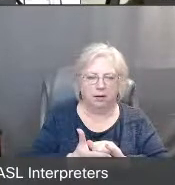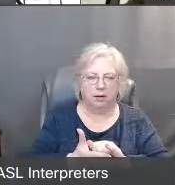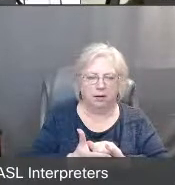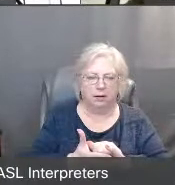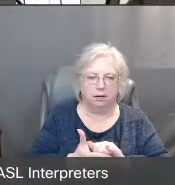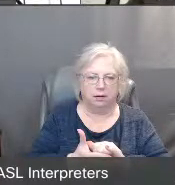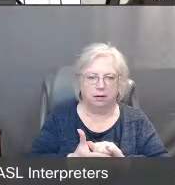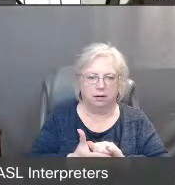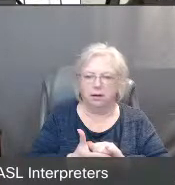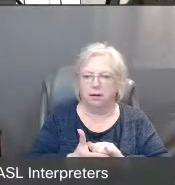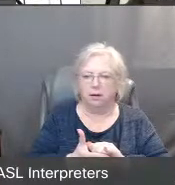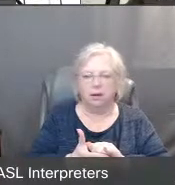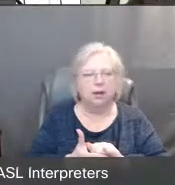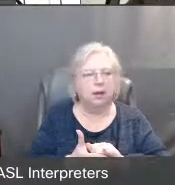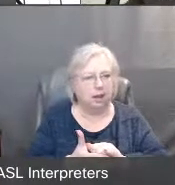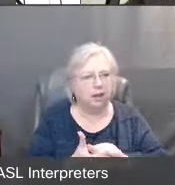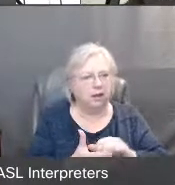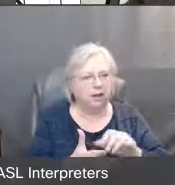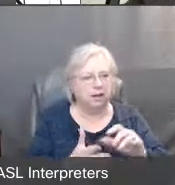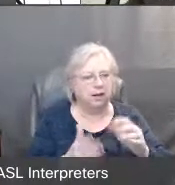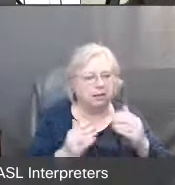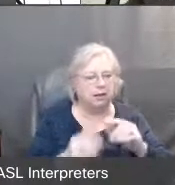Mr. Chair, the next item is 15,